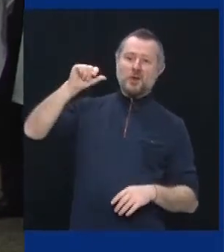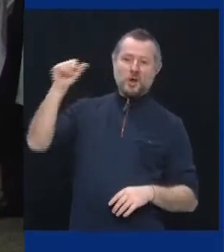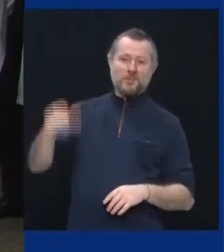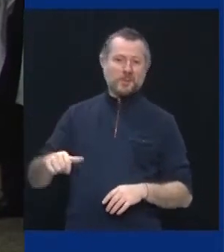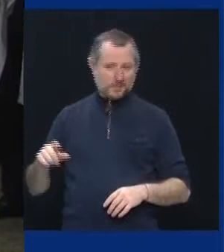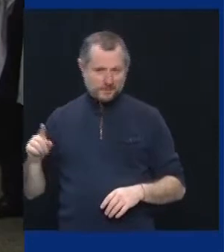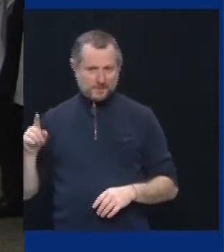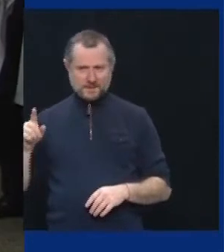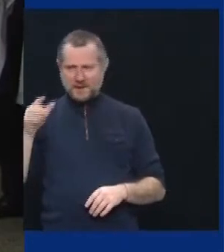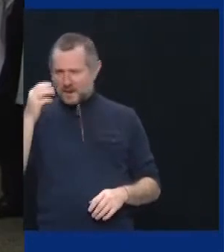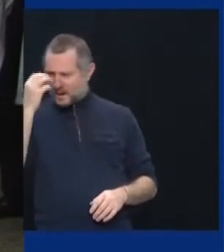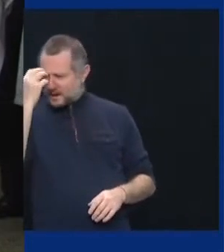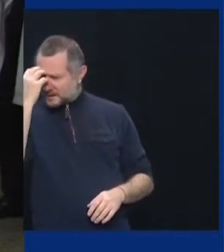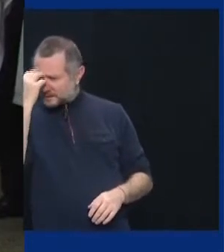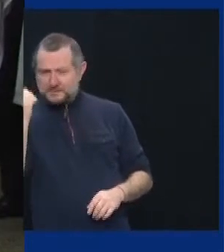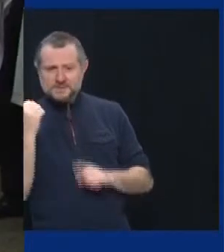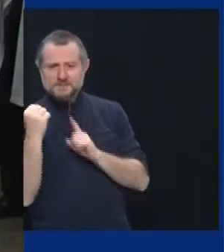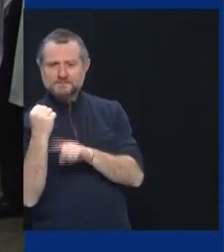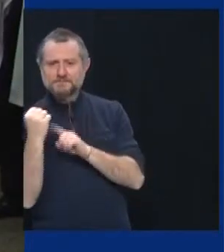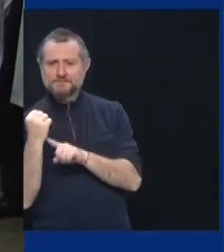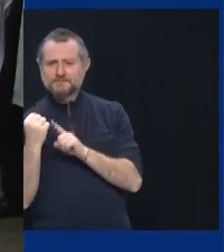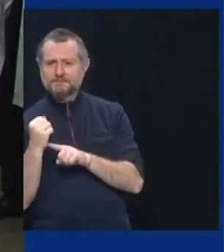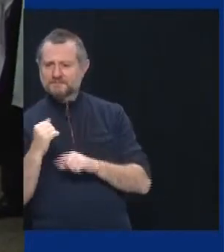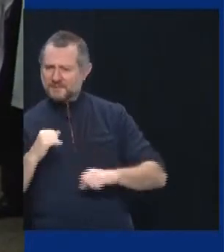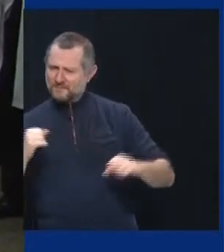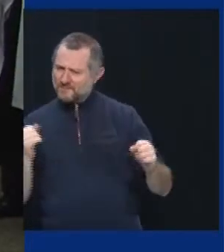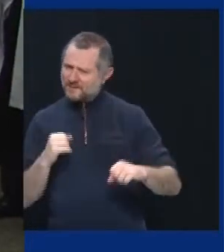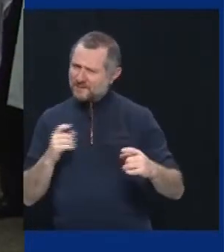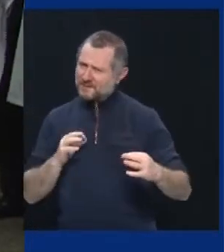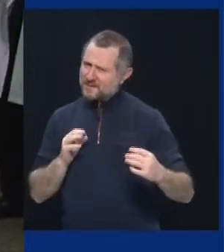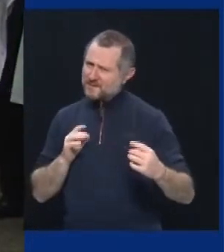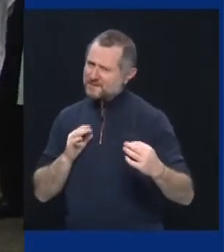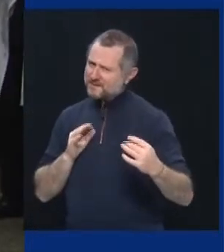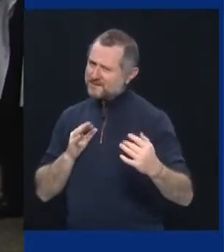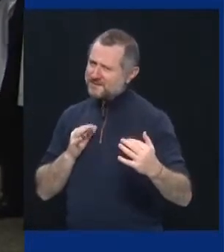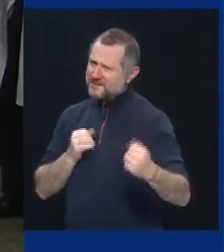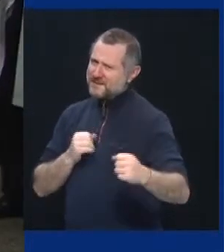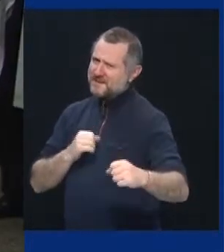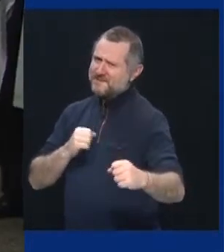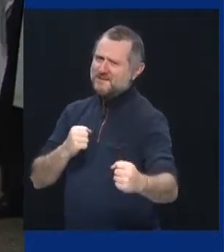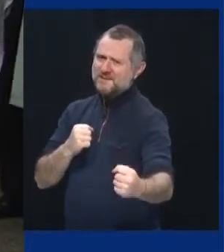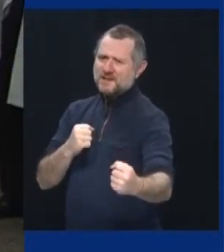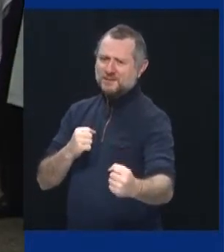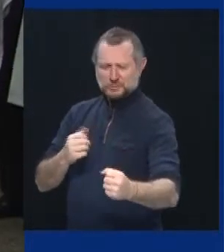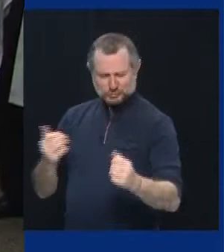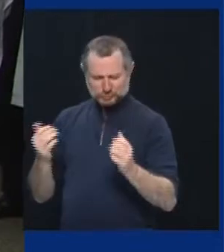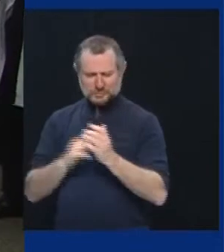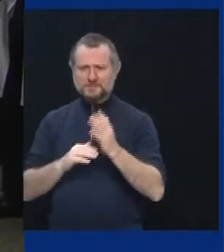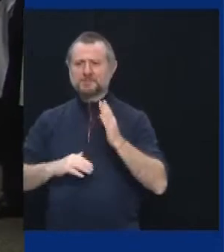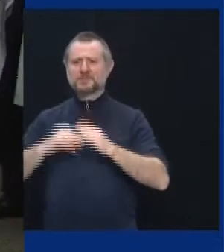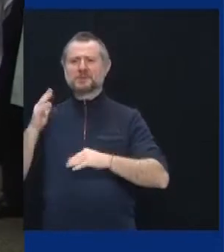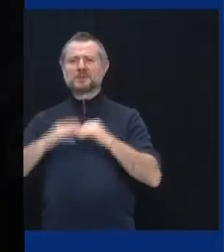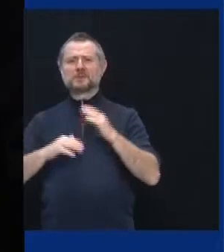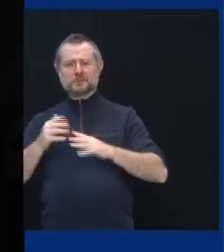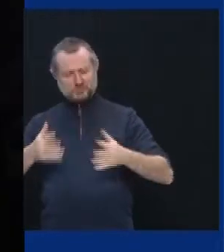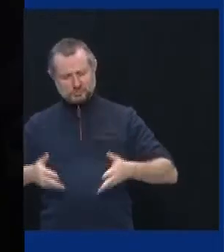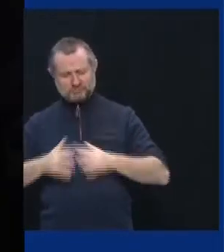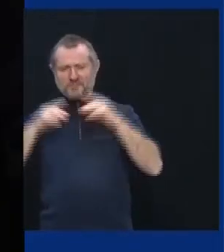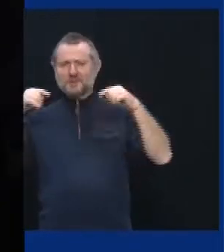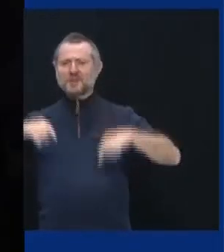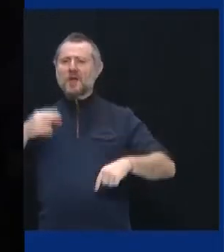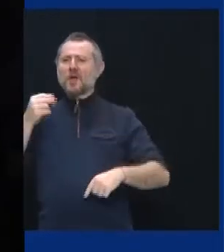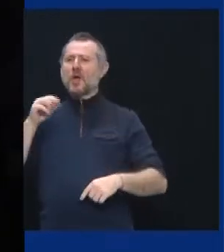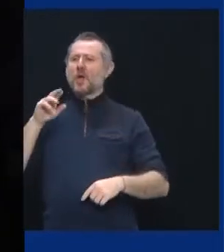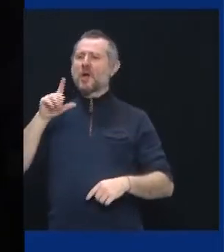Good sense to fight. To fight and to revitalize Harlem. This woman was born in Harlem and